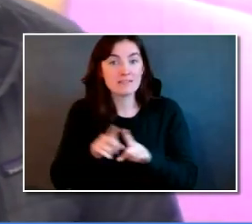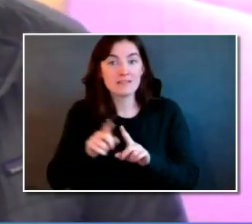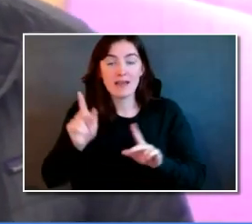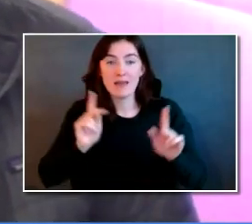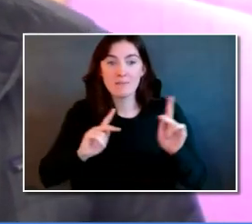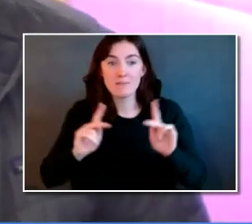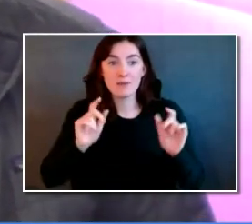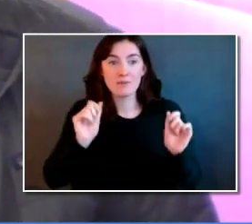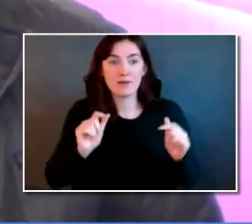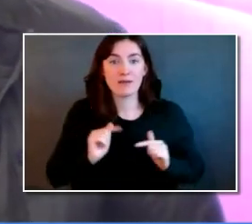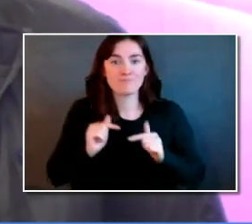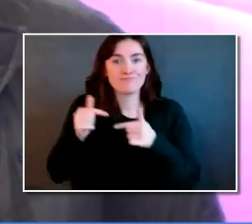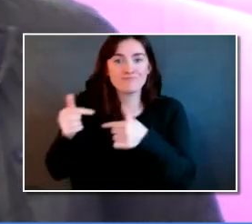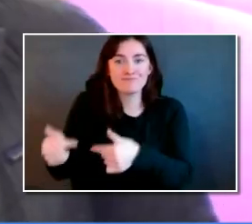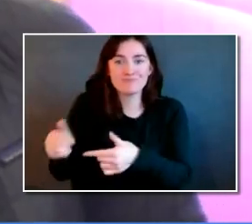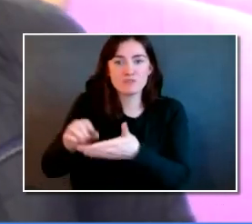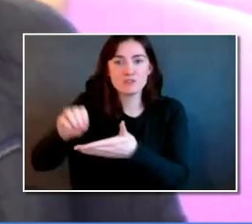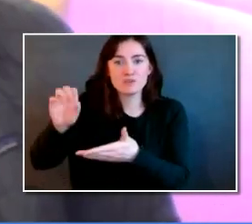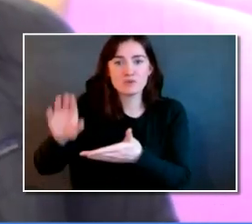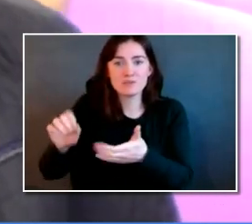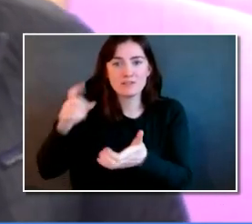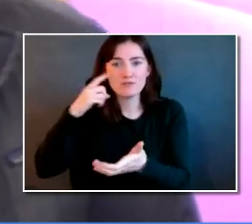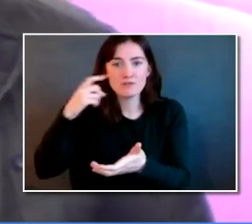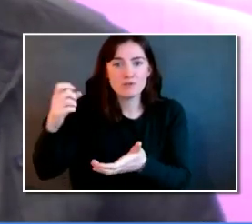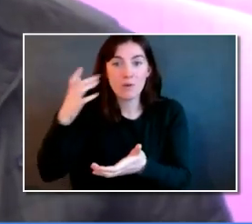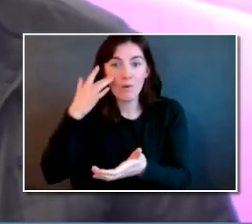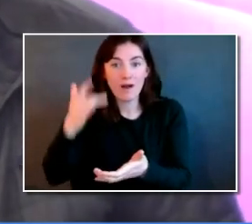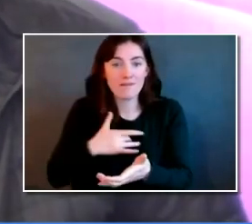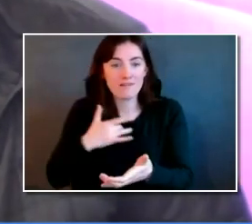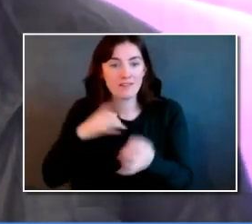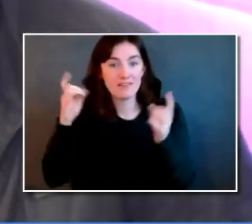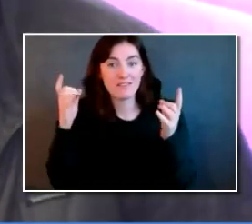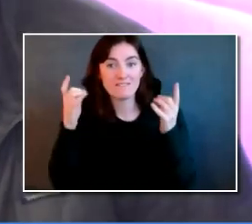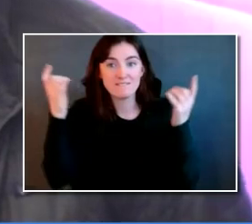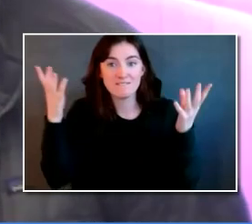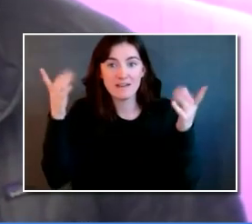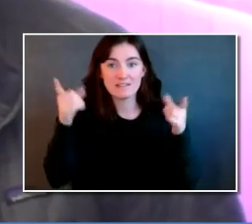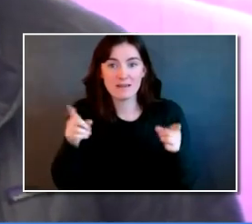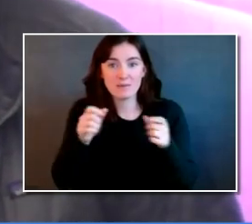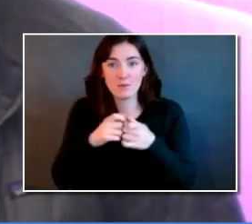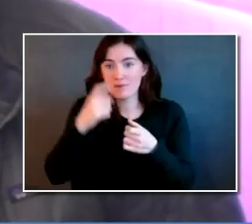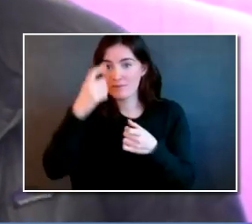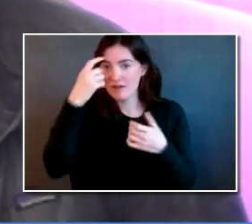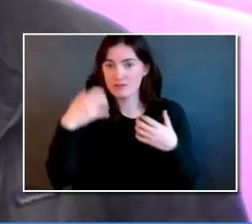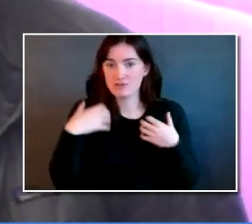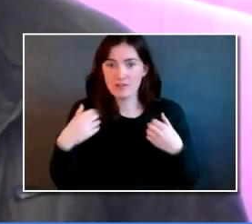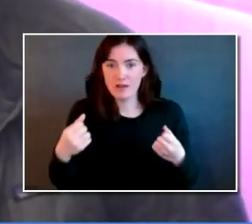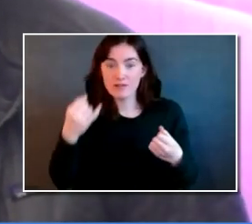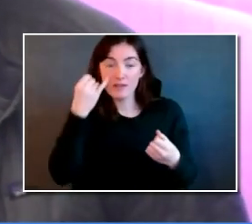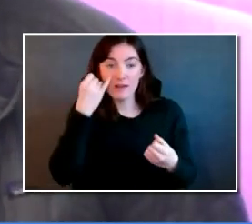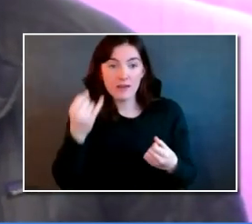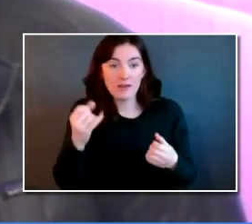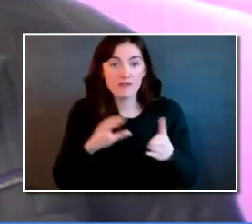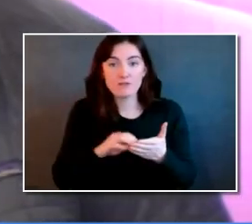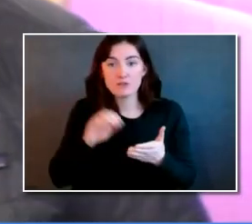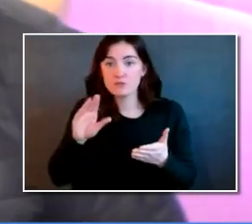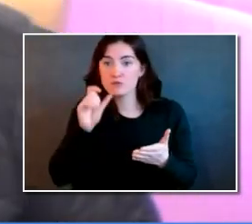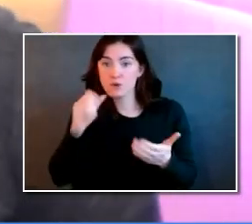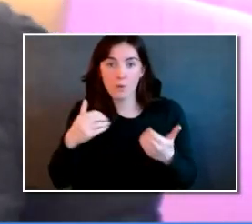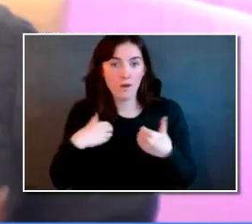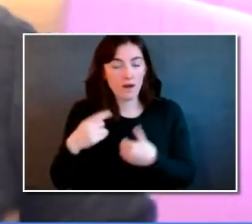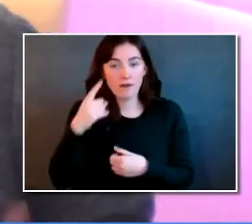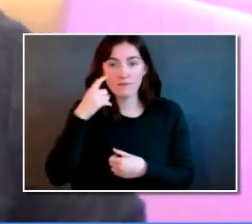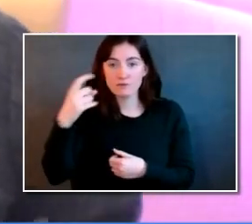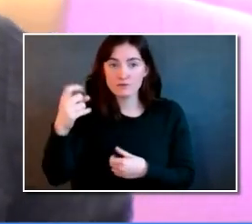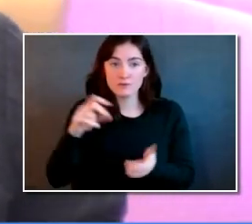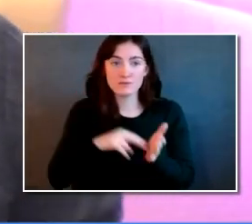too? Because I feel that's why the violence is here with mental health. If students do not have dreams, they feel